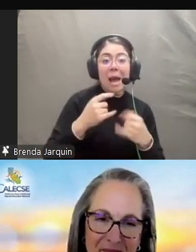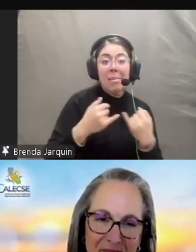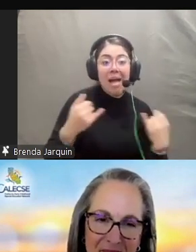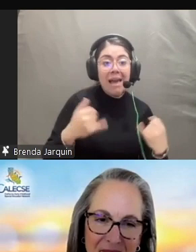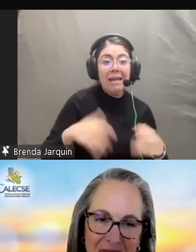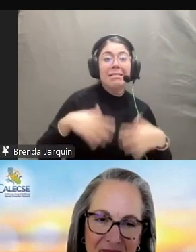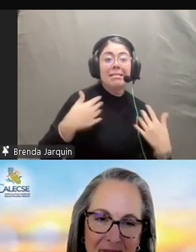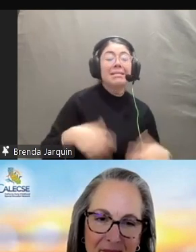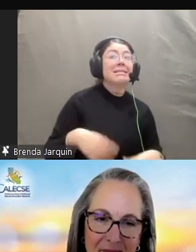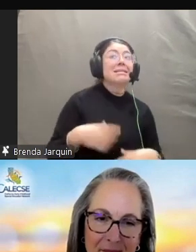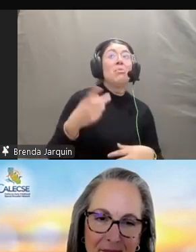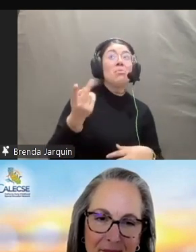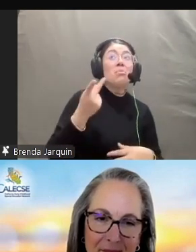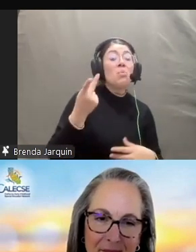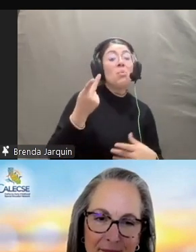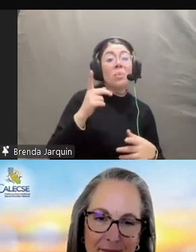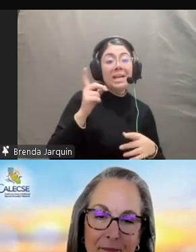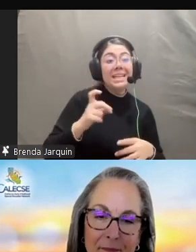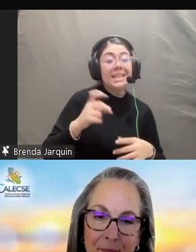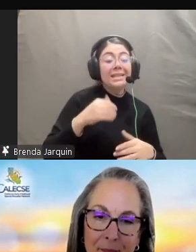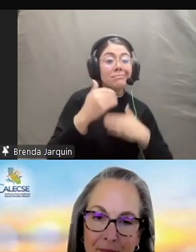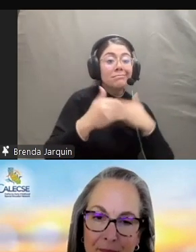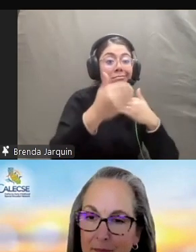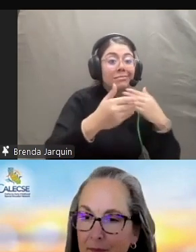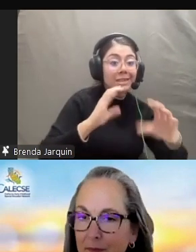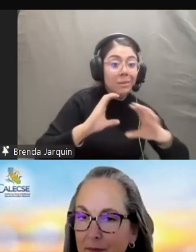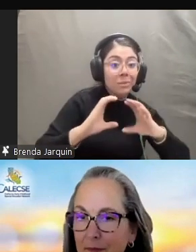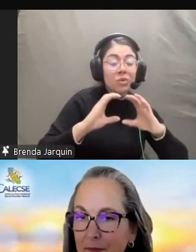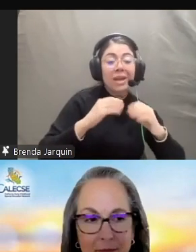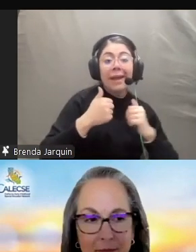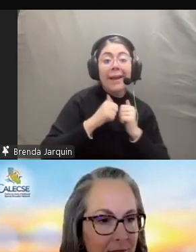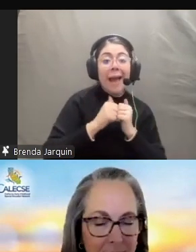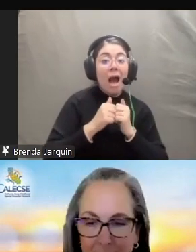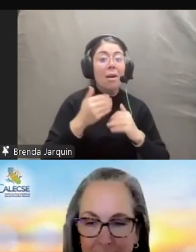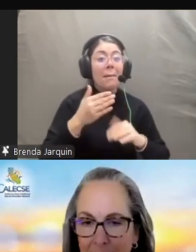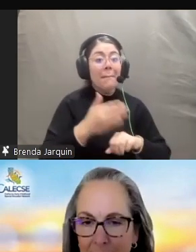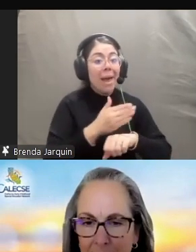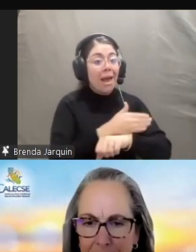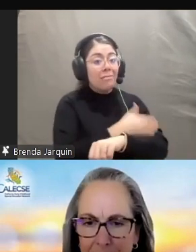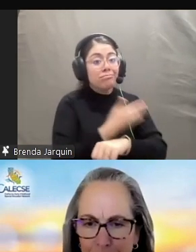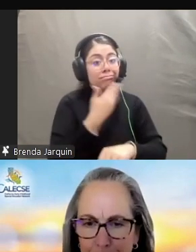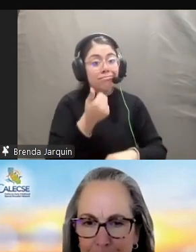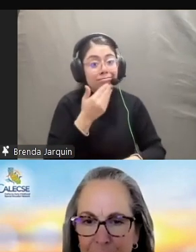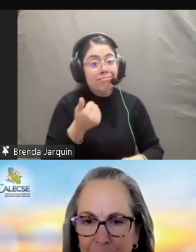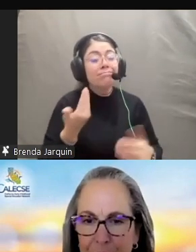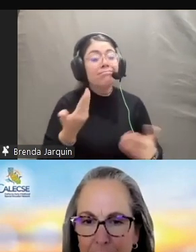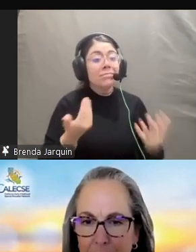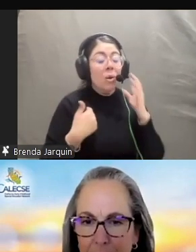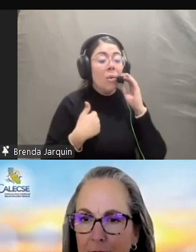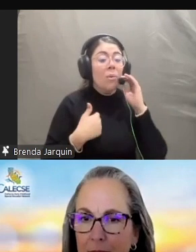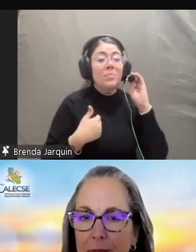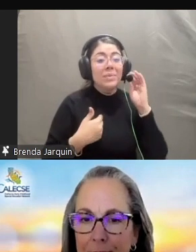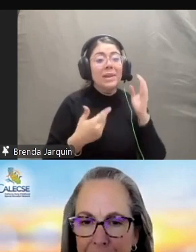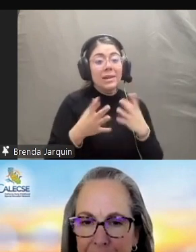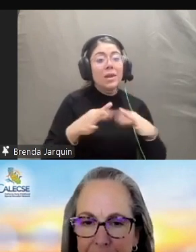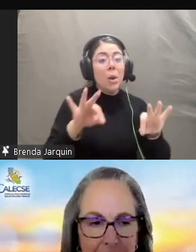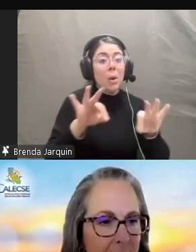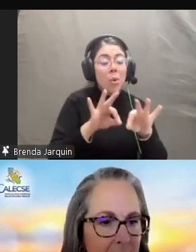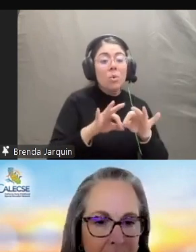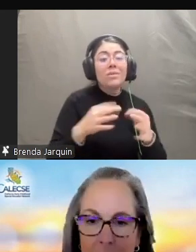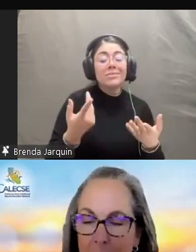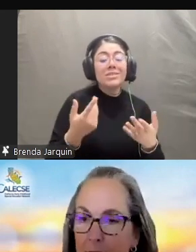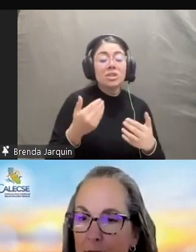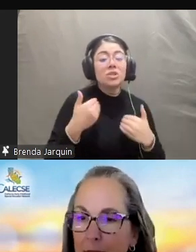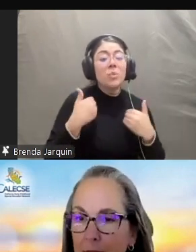along the way. And this is a great tool to help you guys go with your partners and look through.